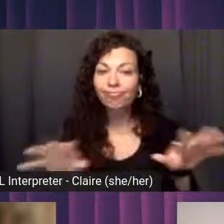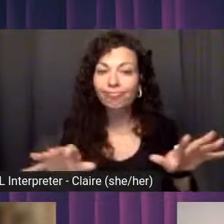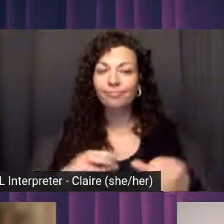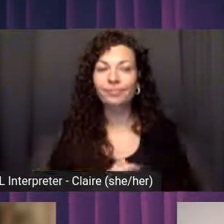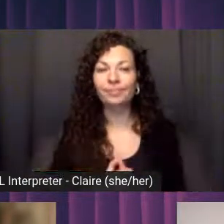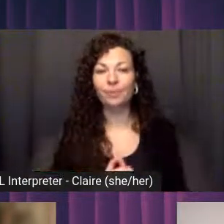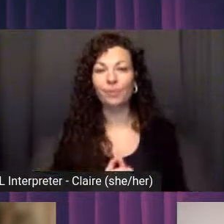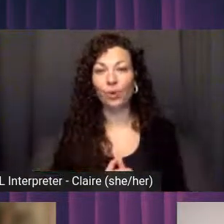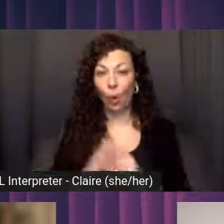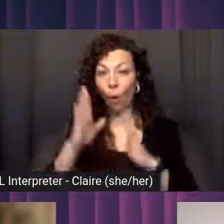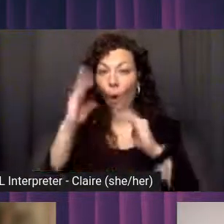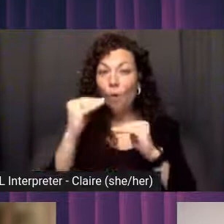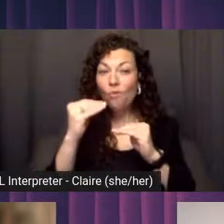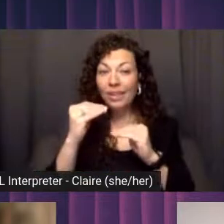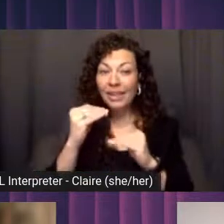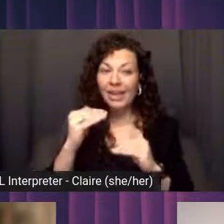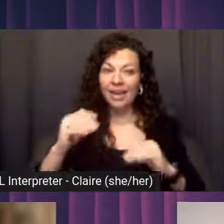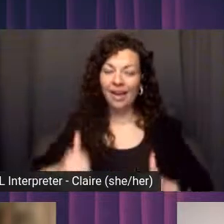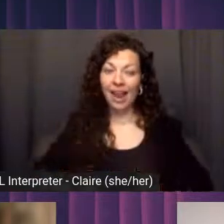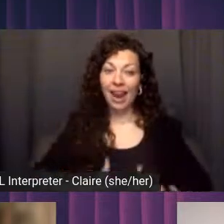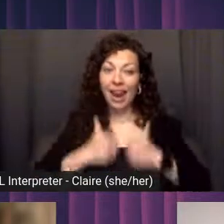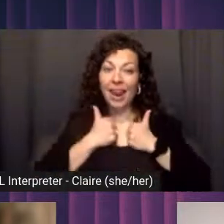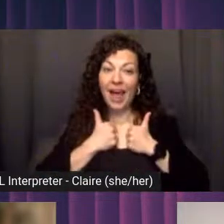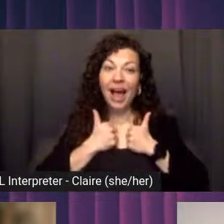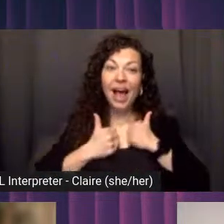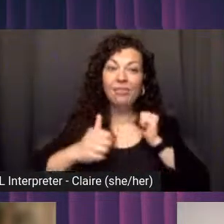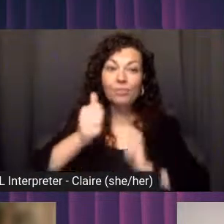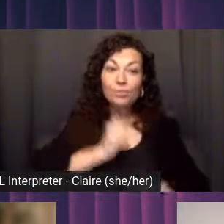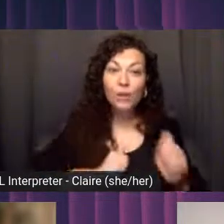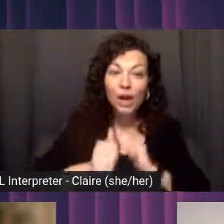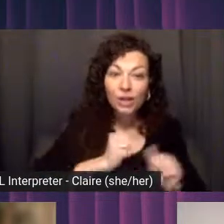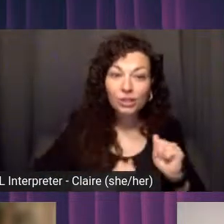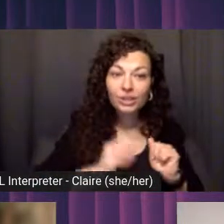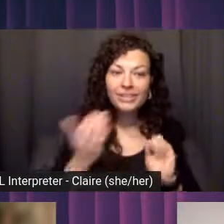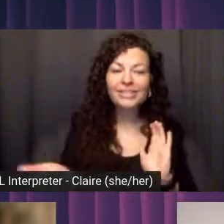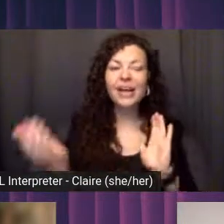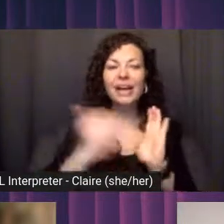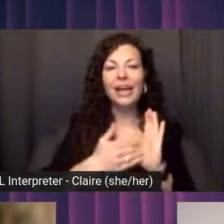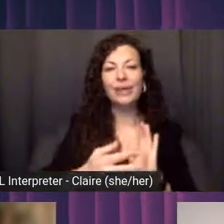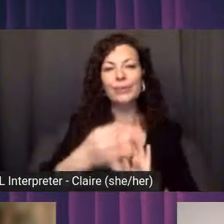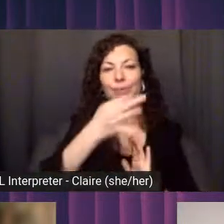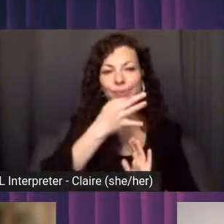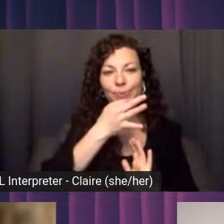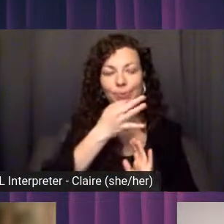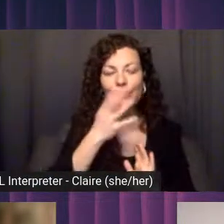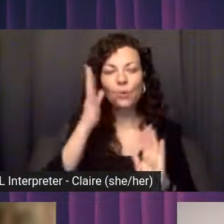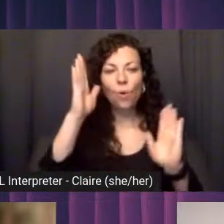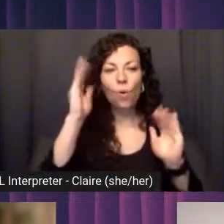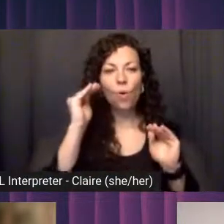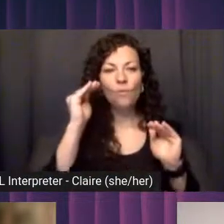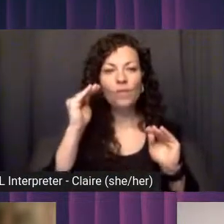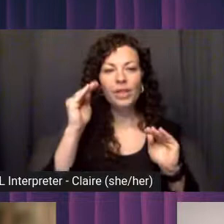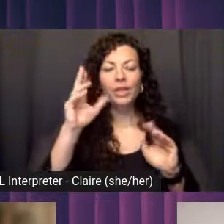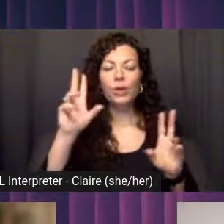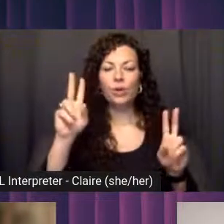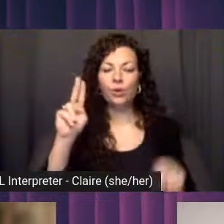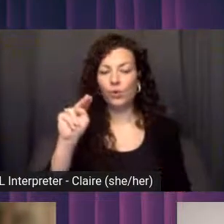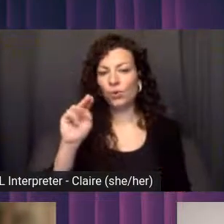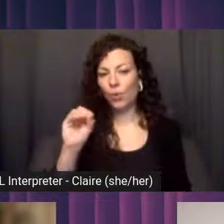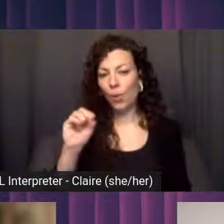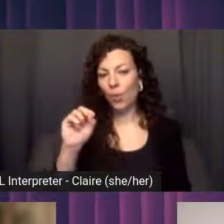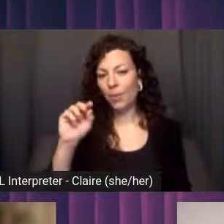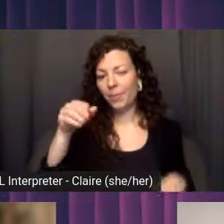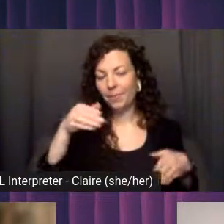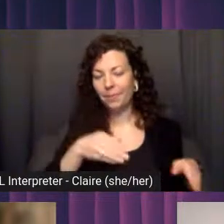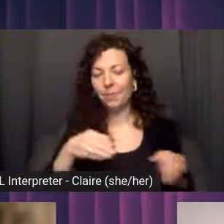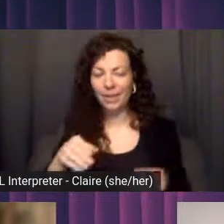the live production of No Pants in Tucson later this year. So look out for that. And we'll also put a link in there if you want to